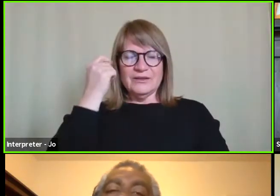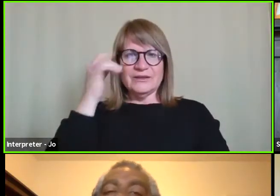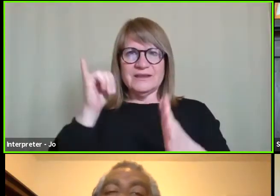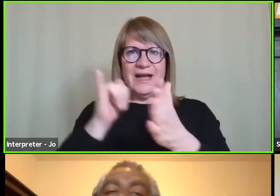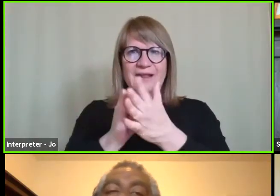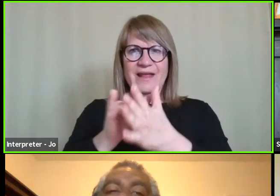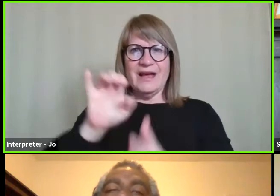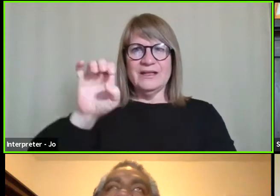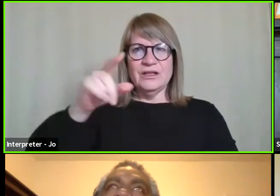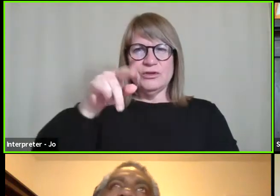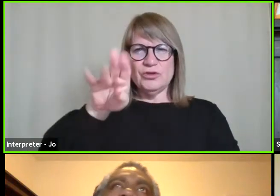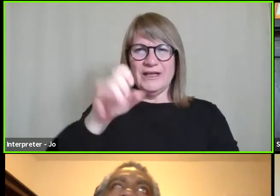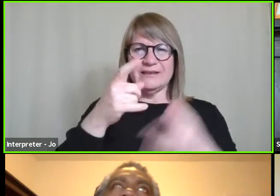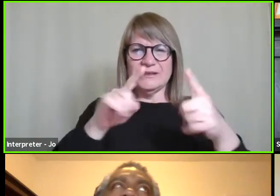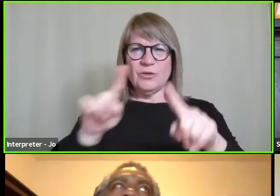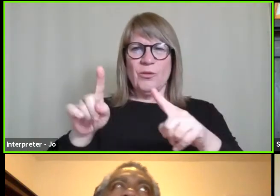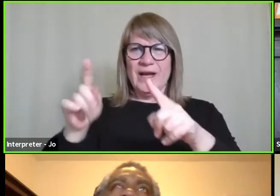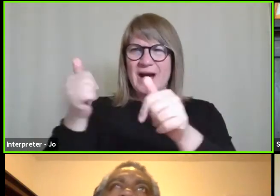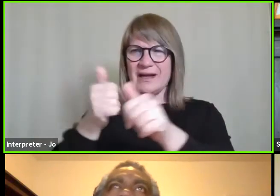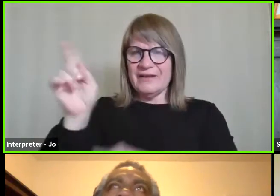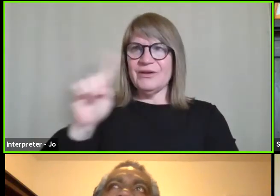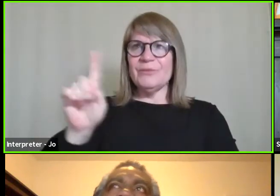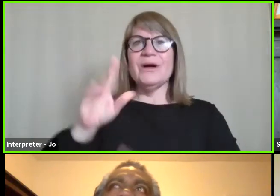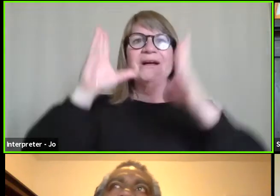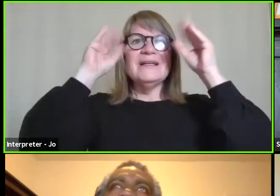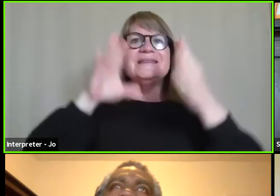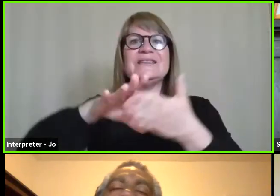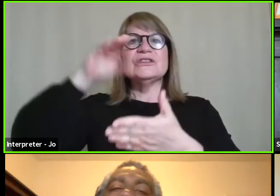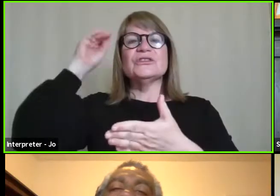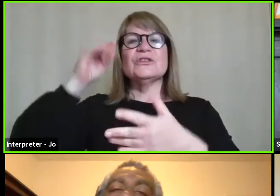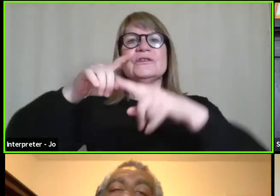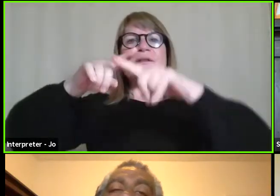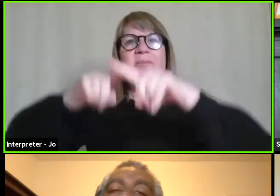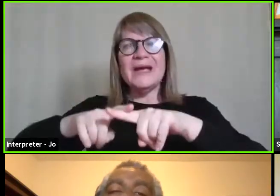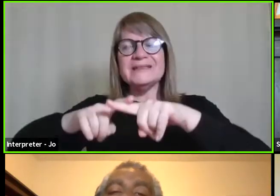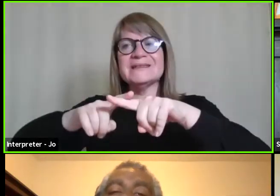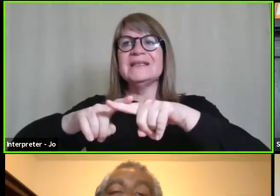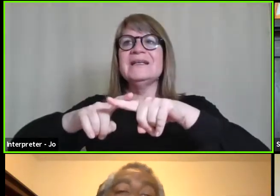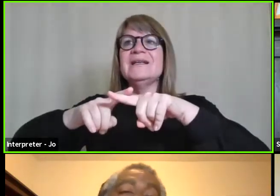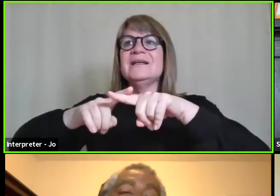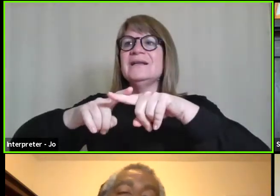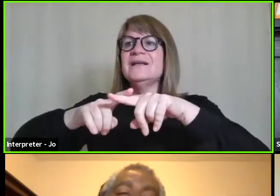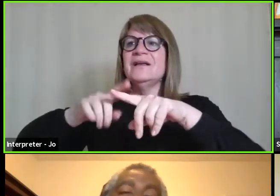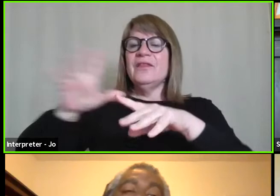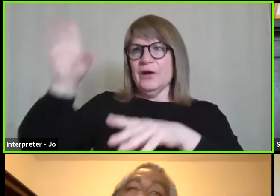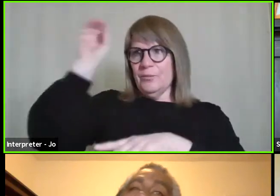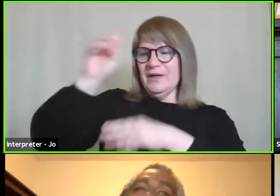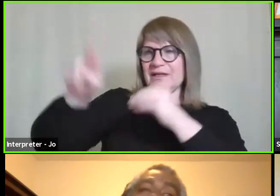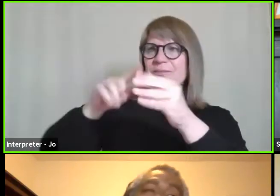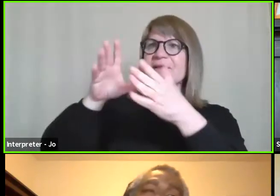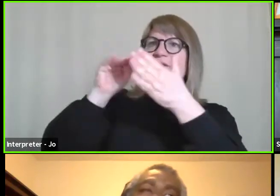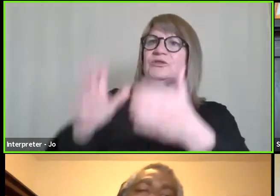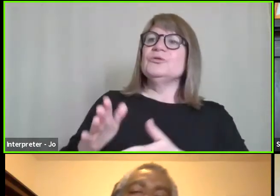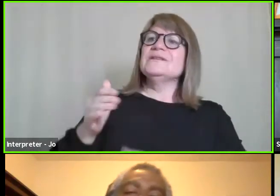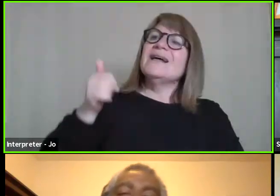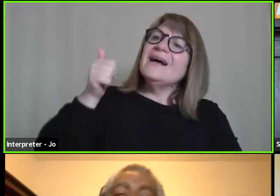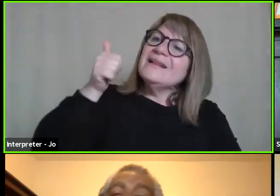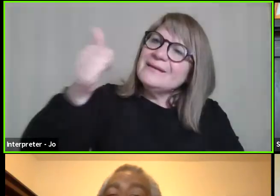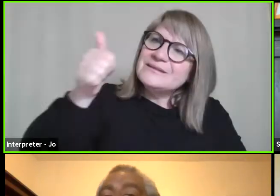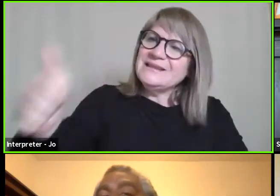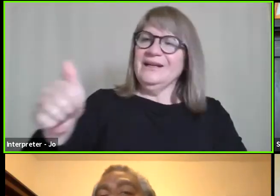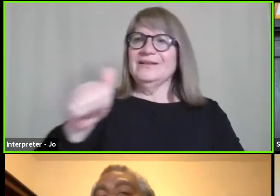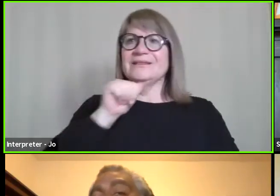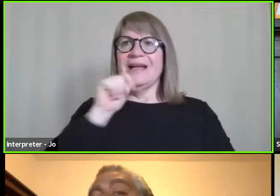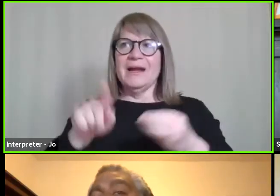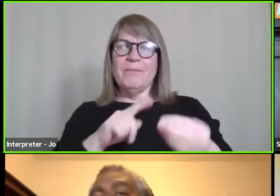who they are not based on the sets of assumptions around who they're supposed to be and so for me i think that education is the side of inner